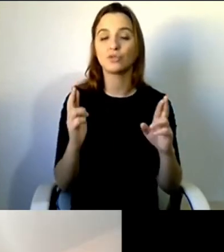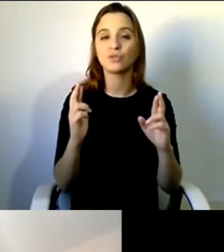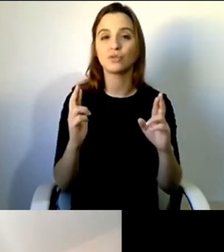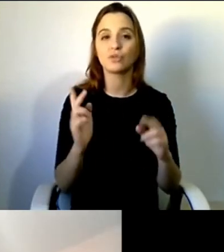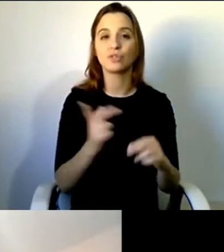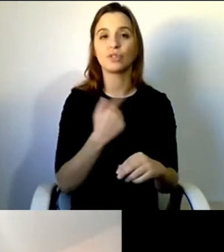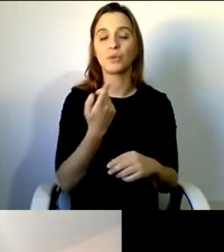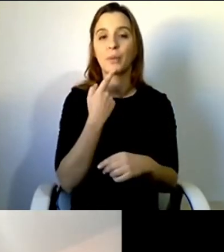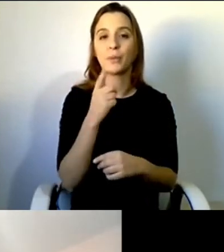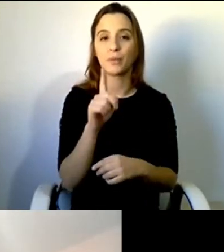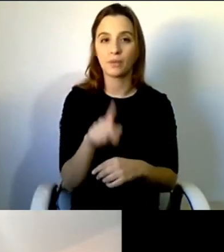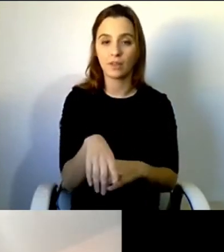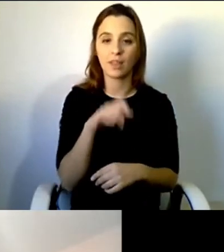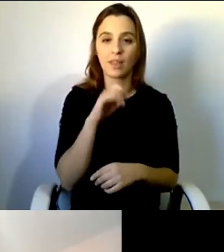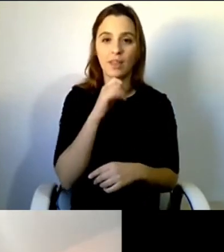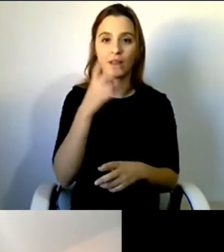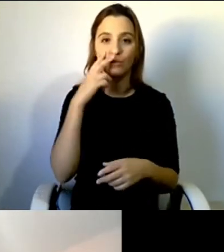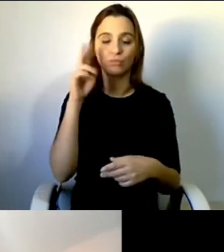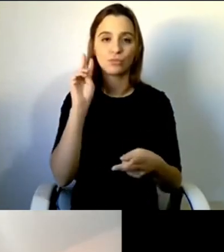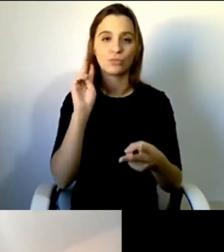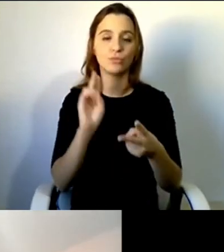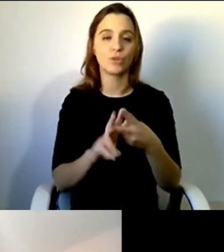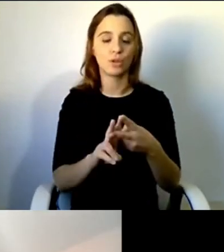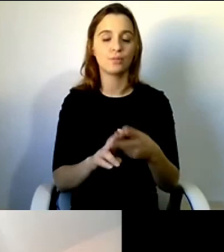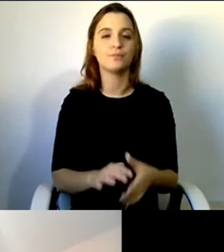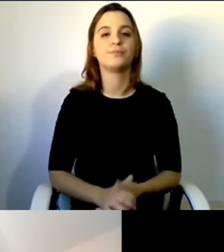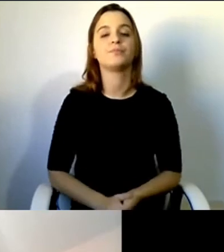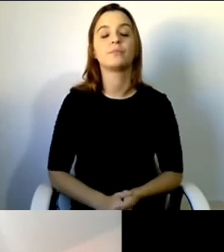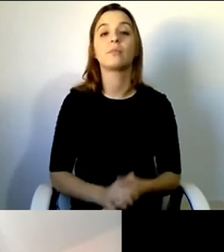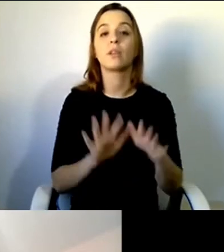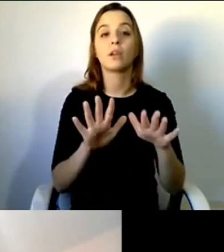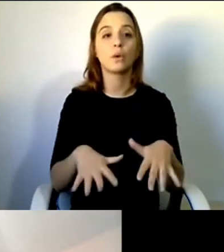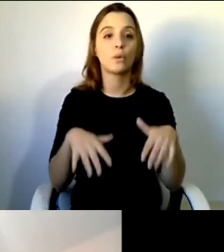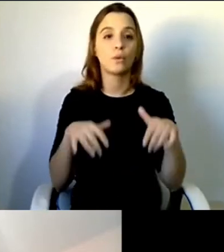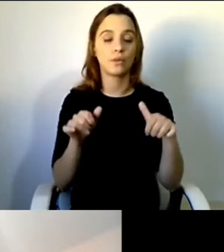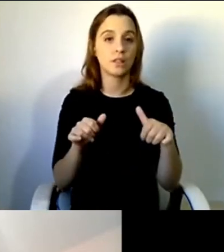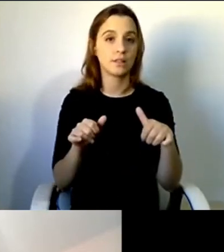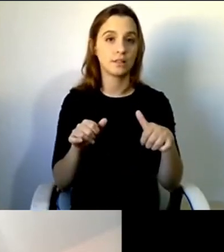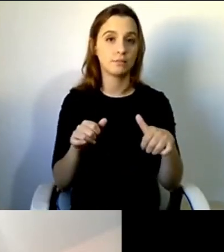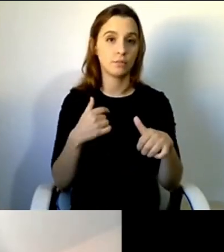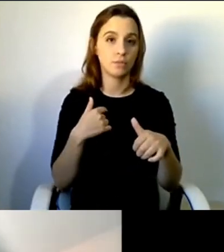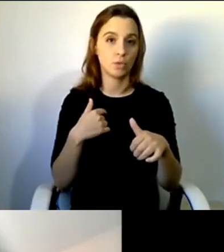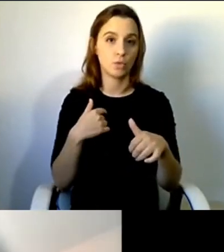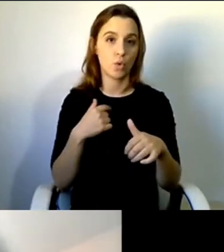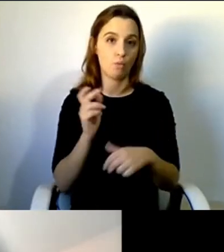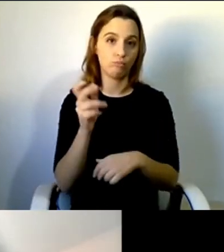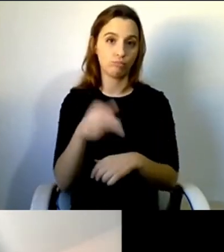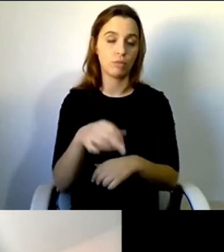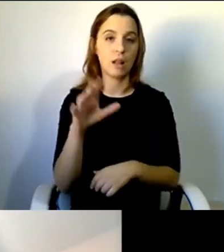And the conference I was in Lisbon for was also memorable.